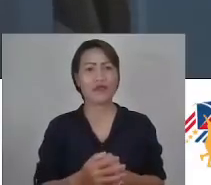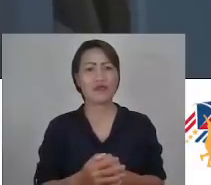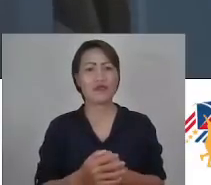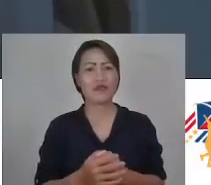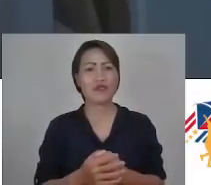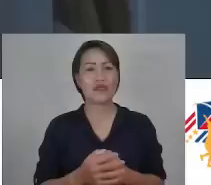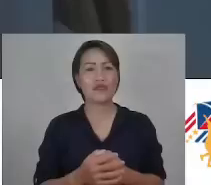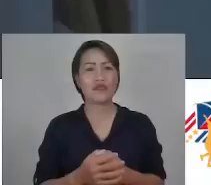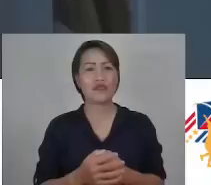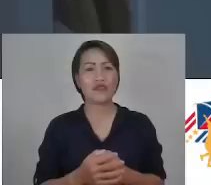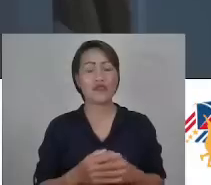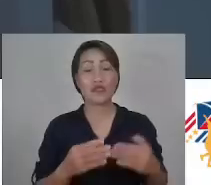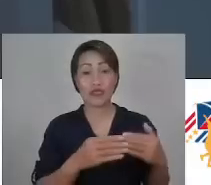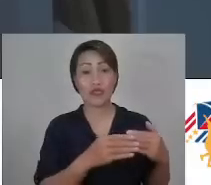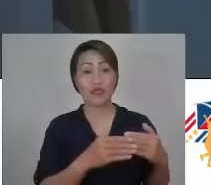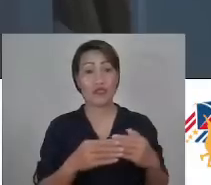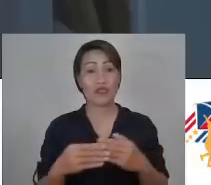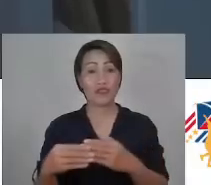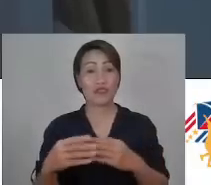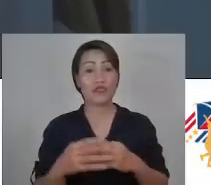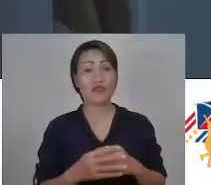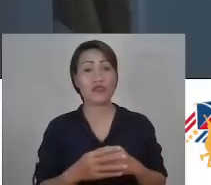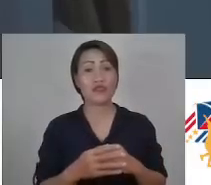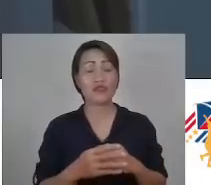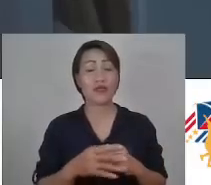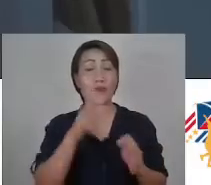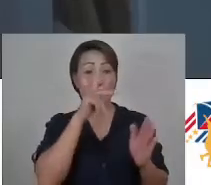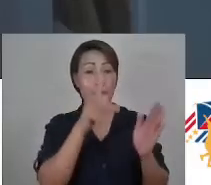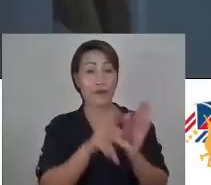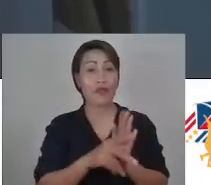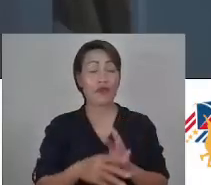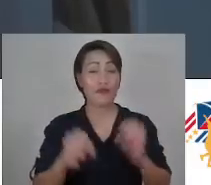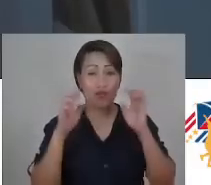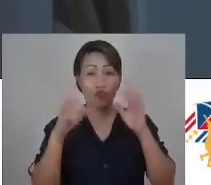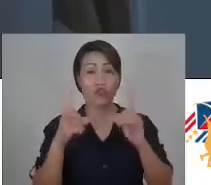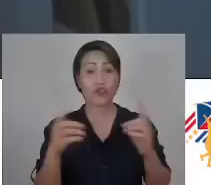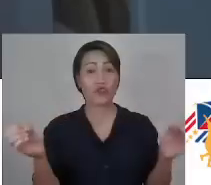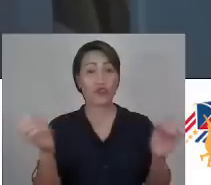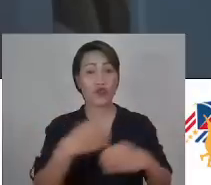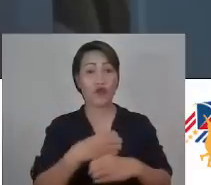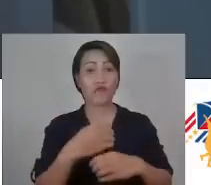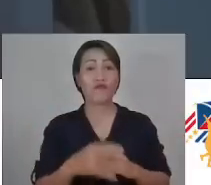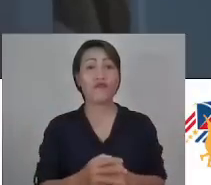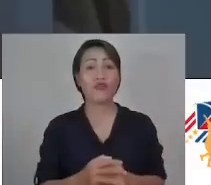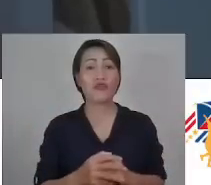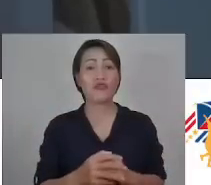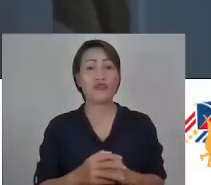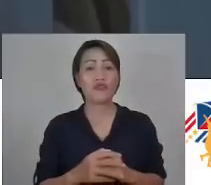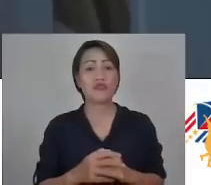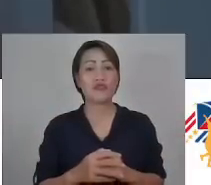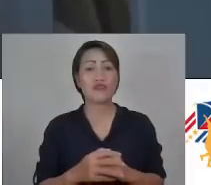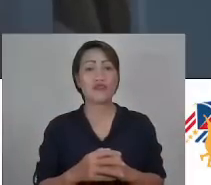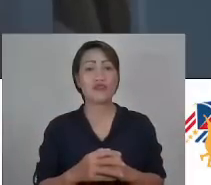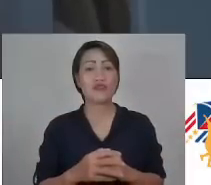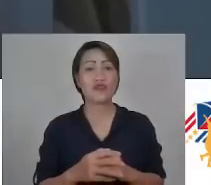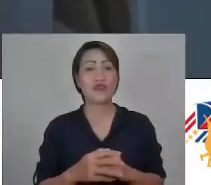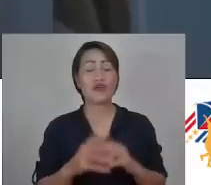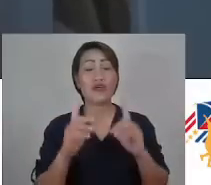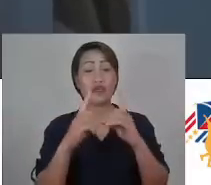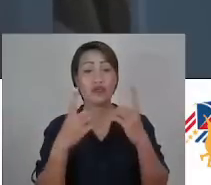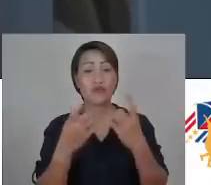the lead official in the Private Education Office. She is also the department's gender focal